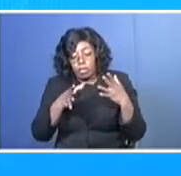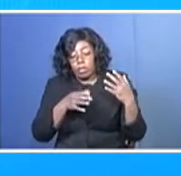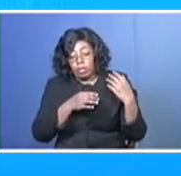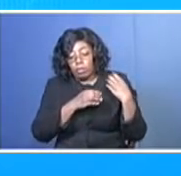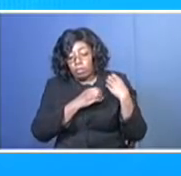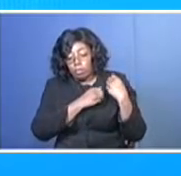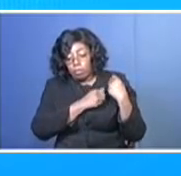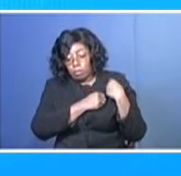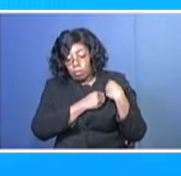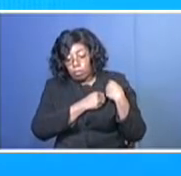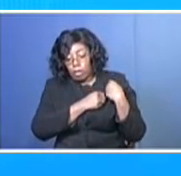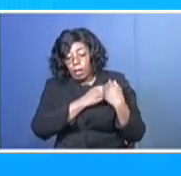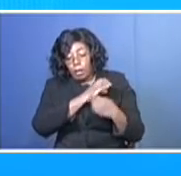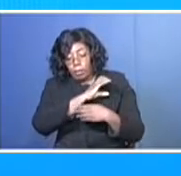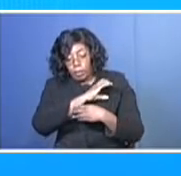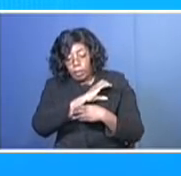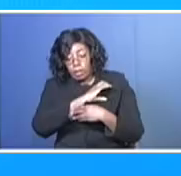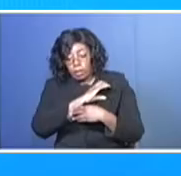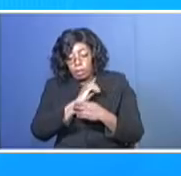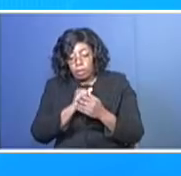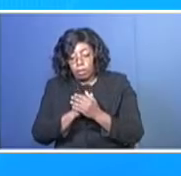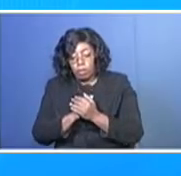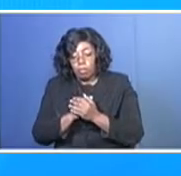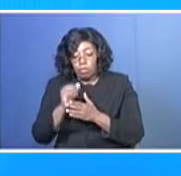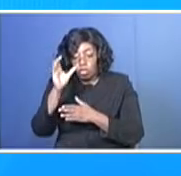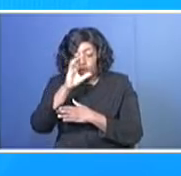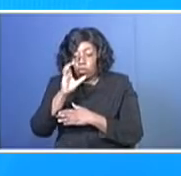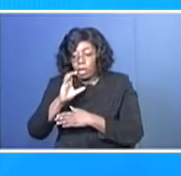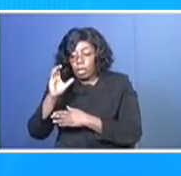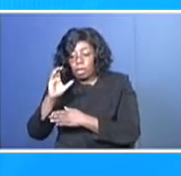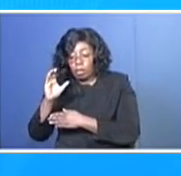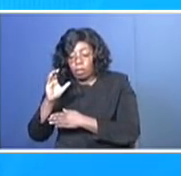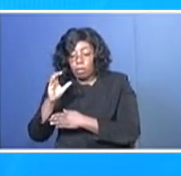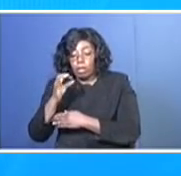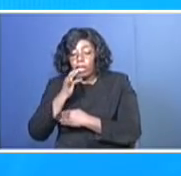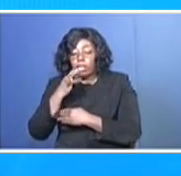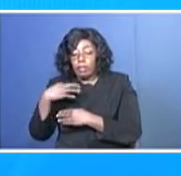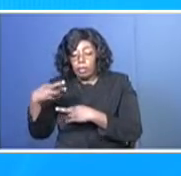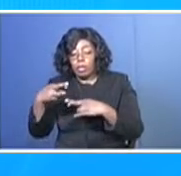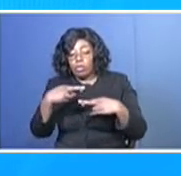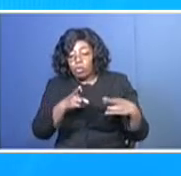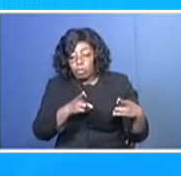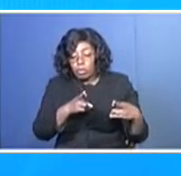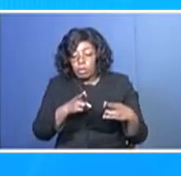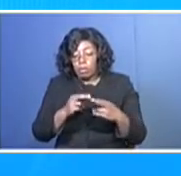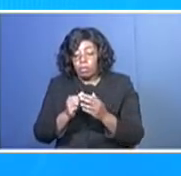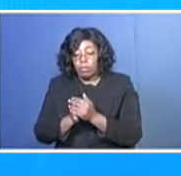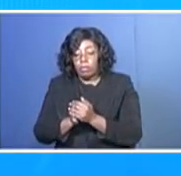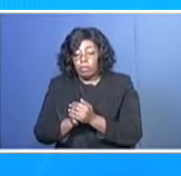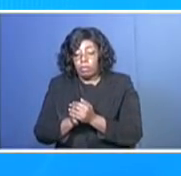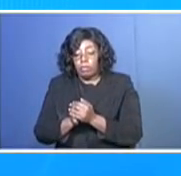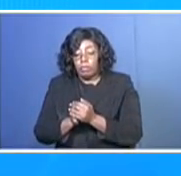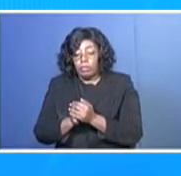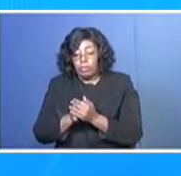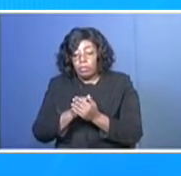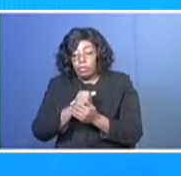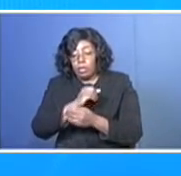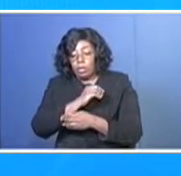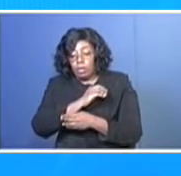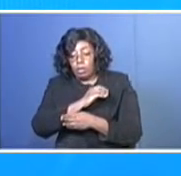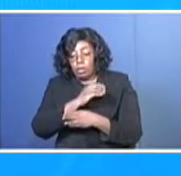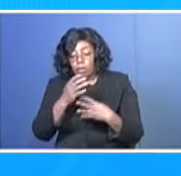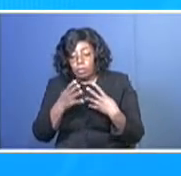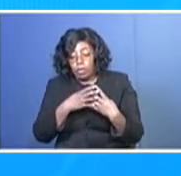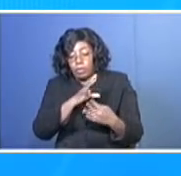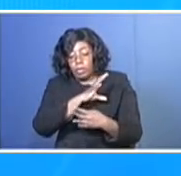correctional officers were making the usual check of the female dorm, they found the Jacinta